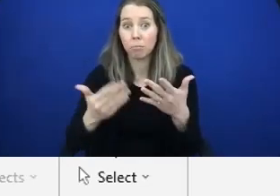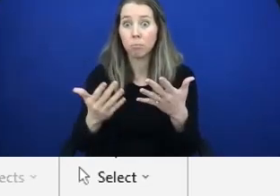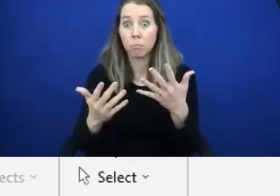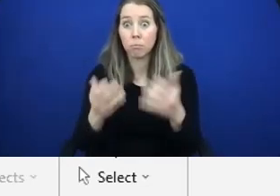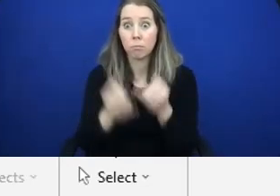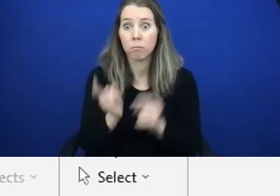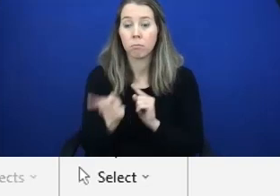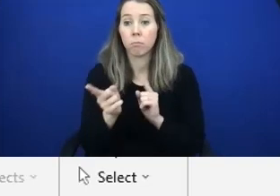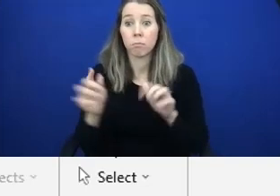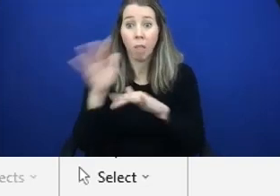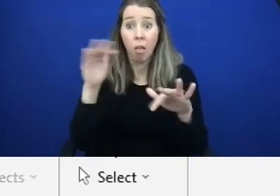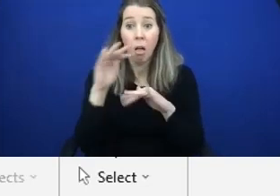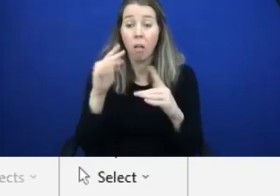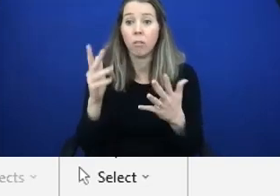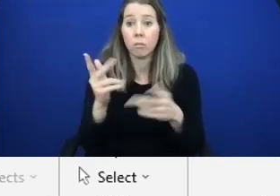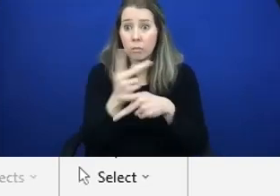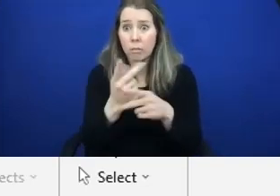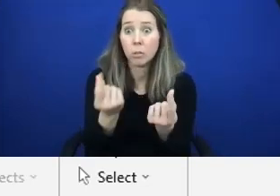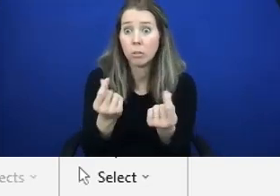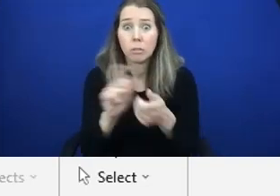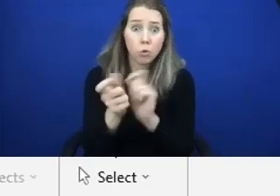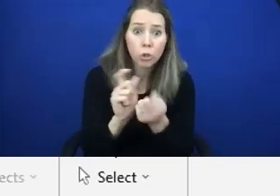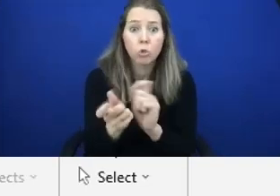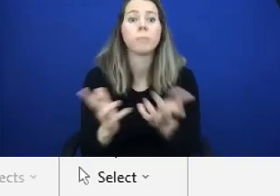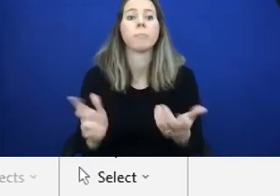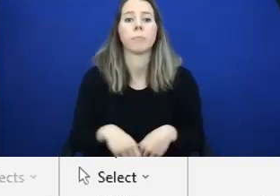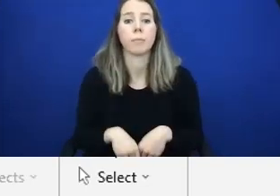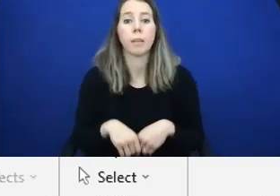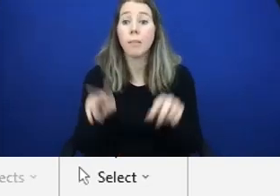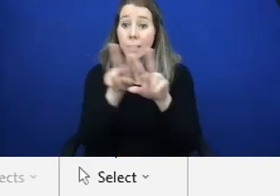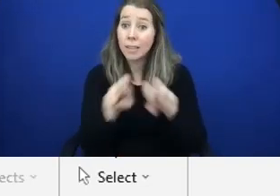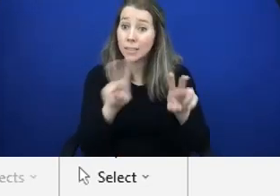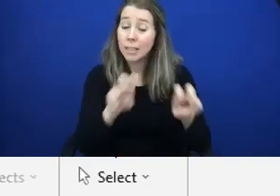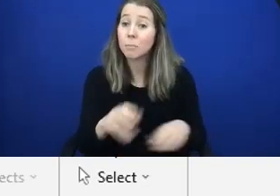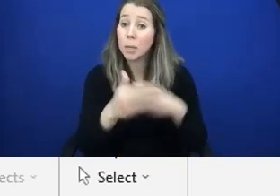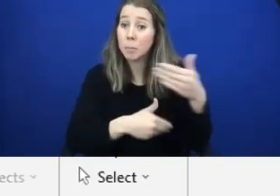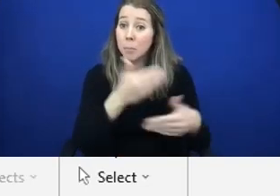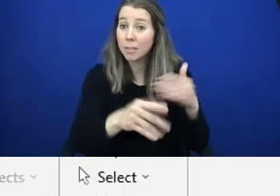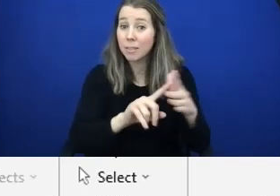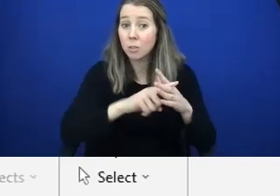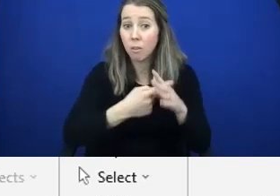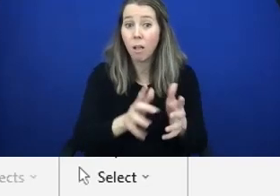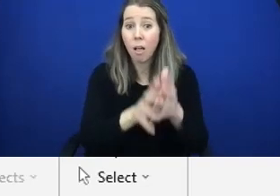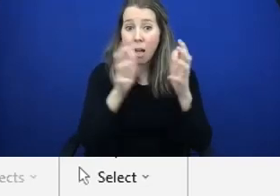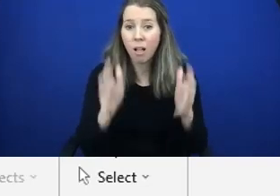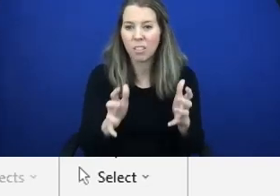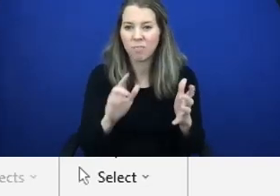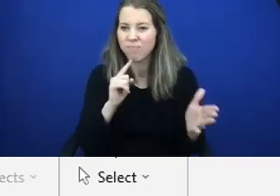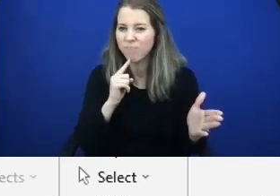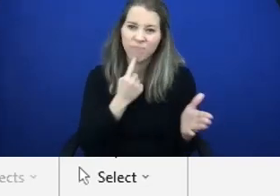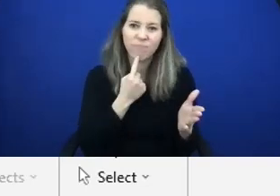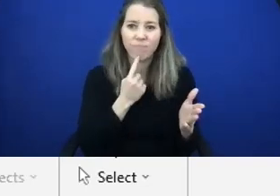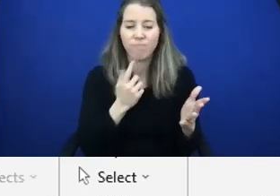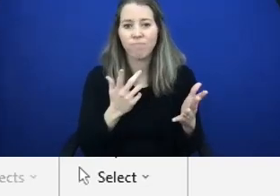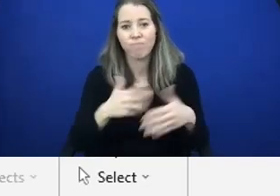scrambling going on. When the assessment process started, there was a lot of resentment